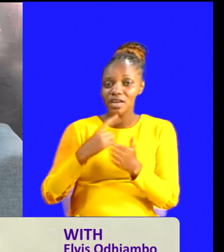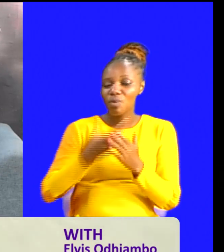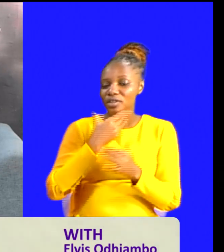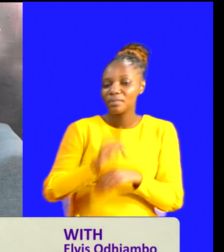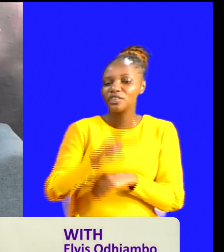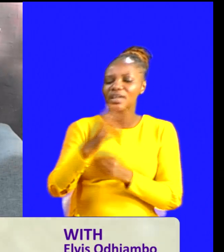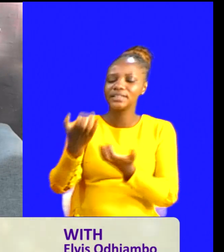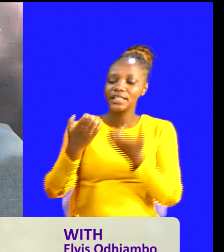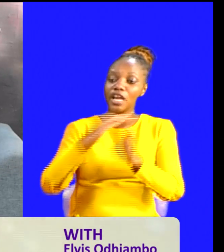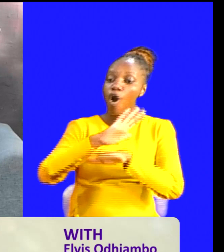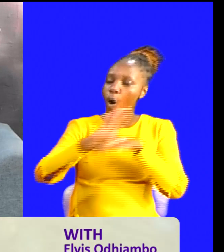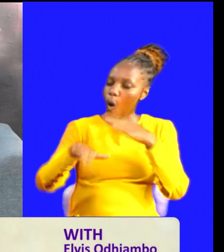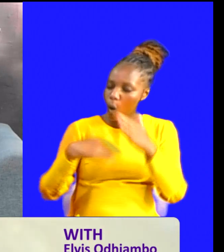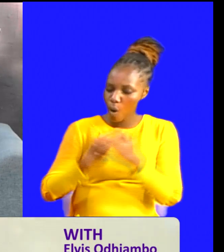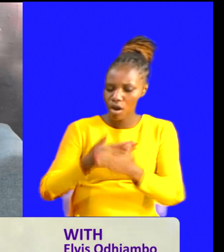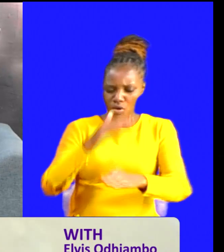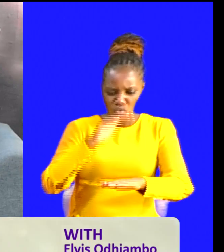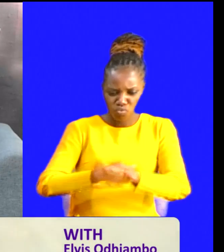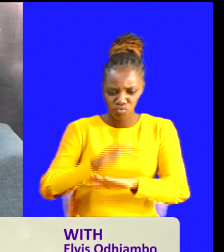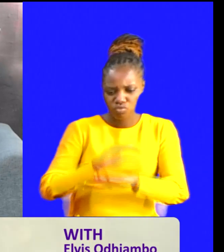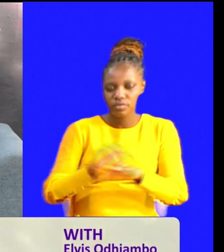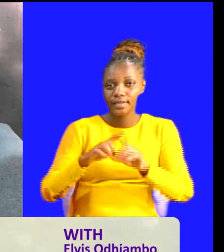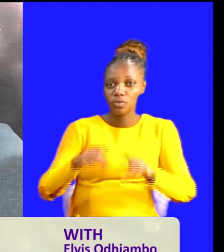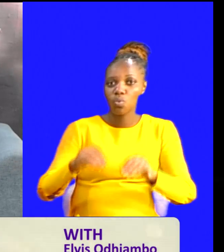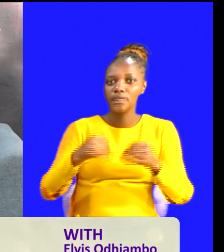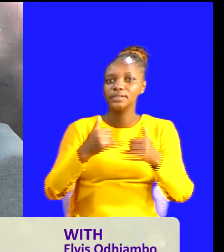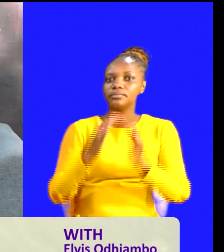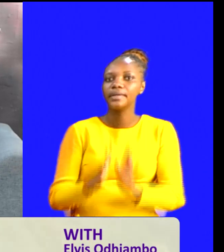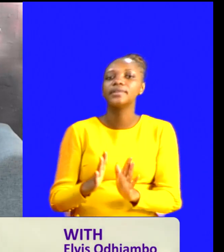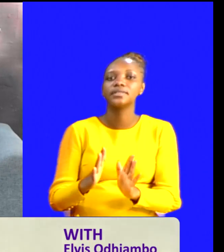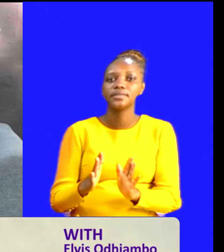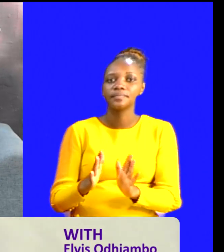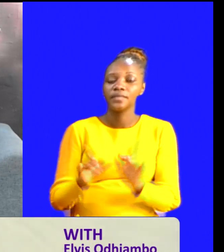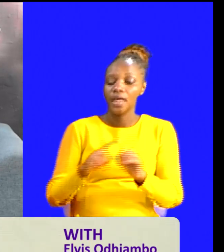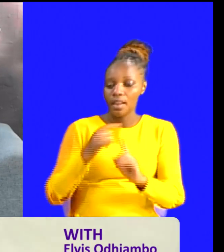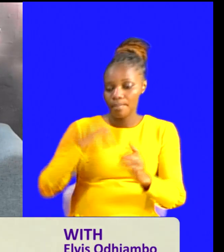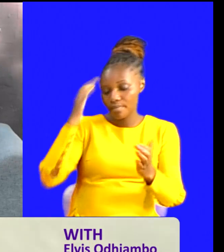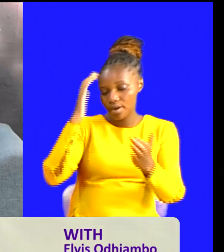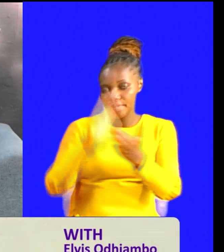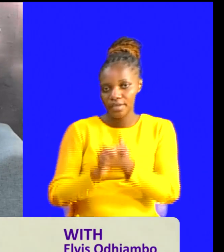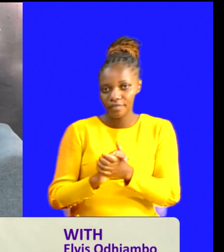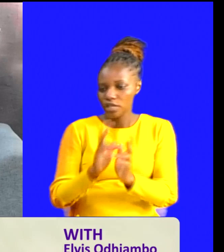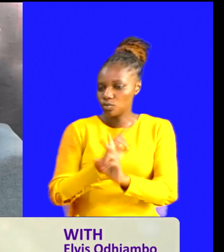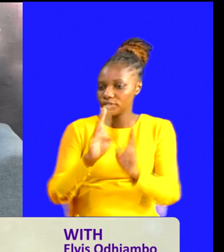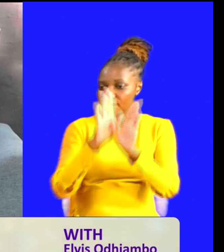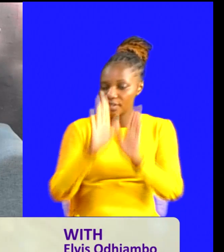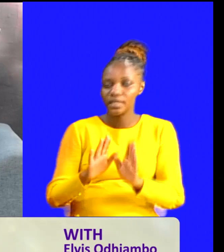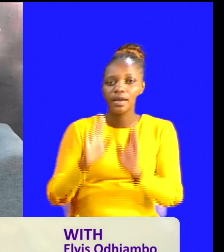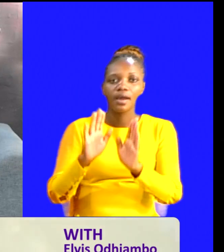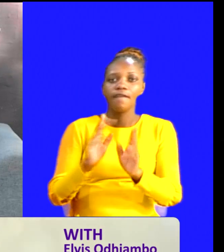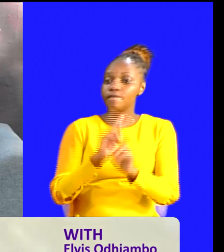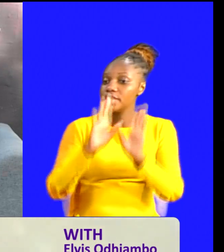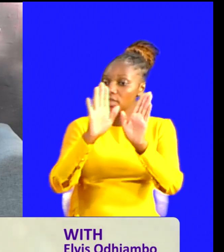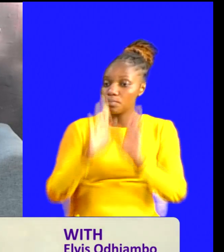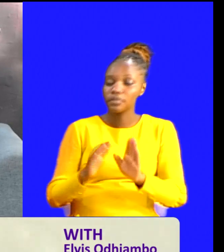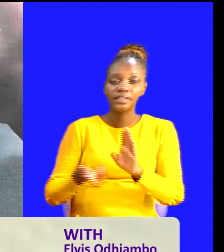all the players that are fit and who can play this particular time. So I believe he was quite an important addition, although he